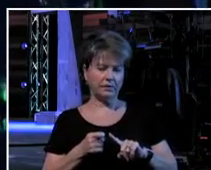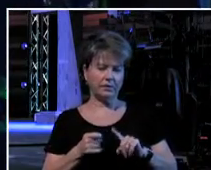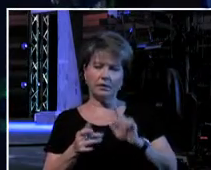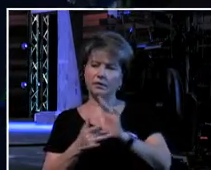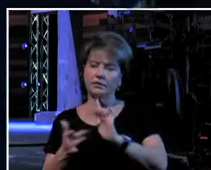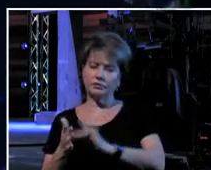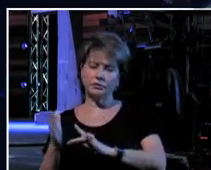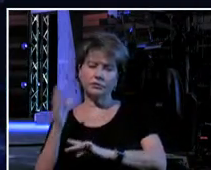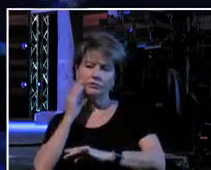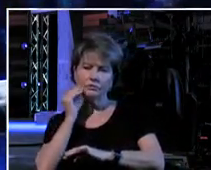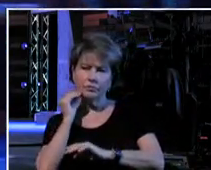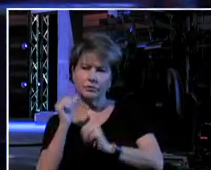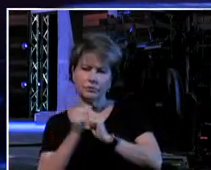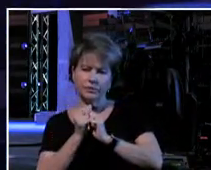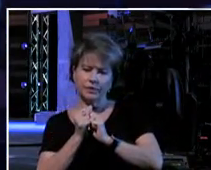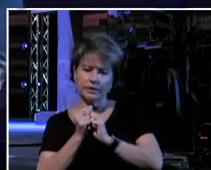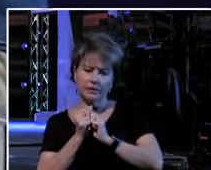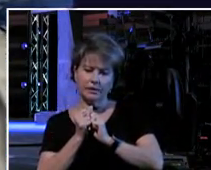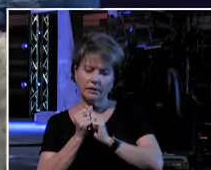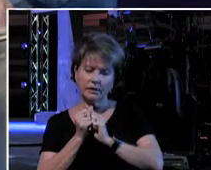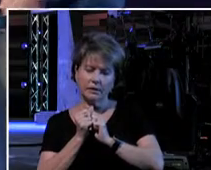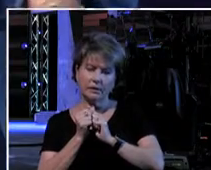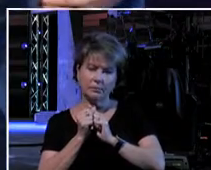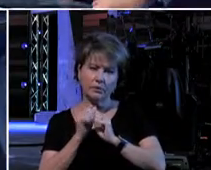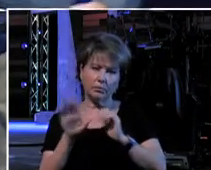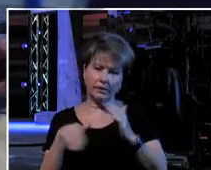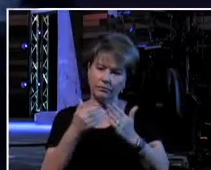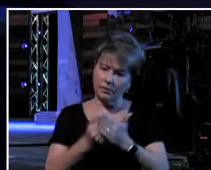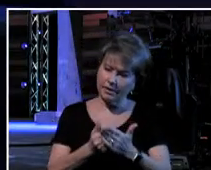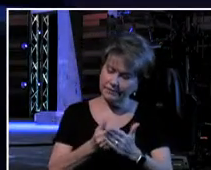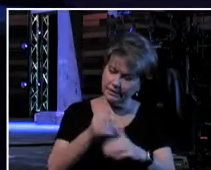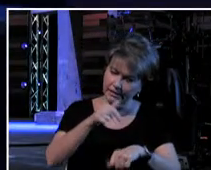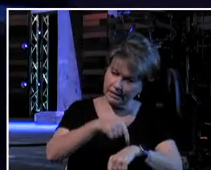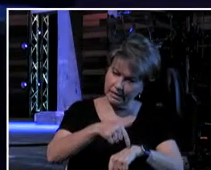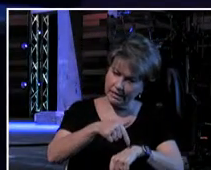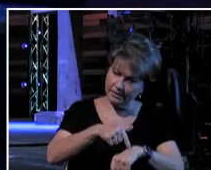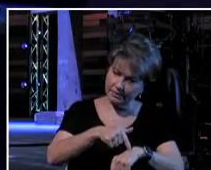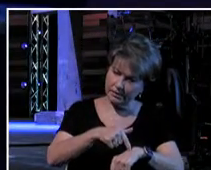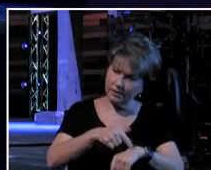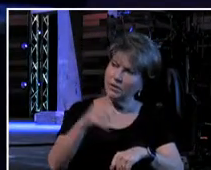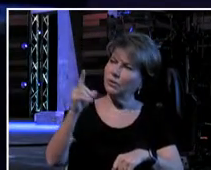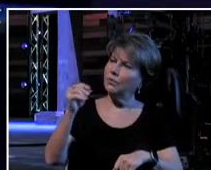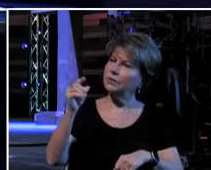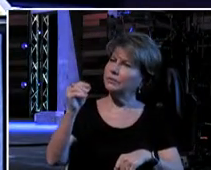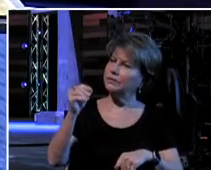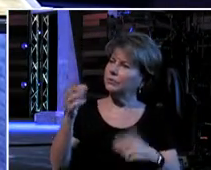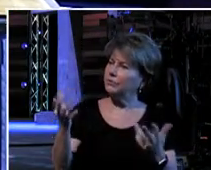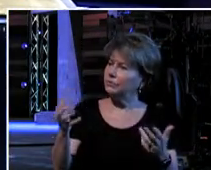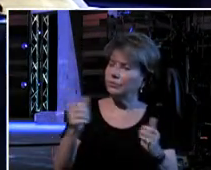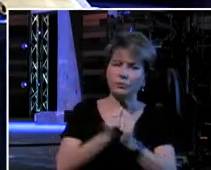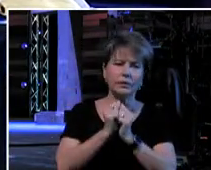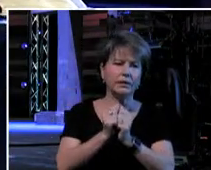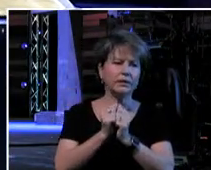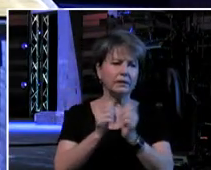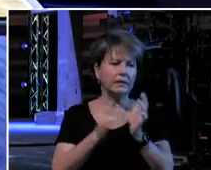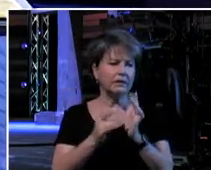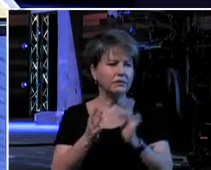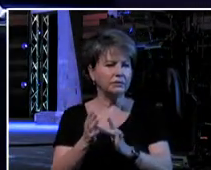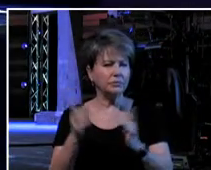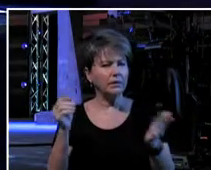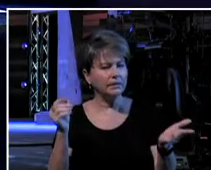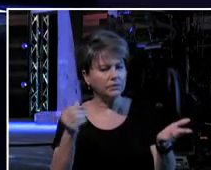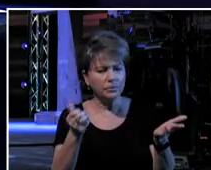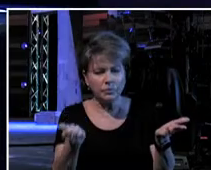But we all have to come to that moment where we ask, what are we going to do with Jesus? What do I do with